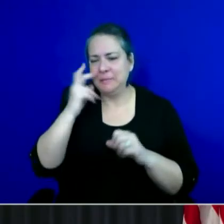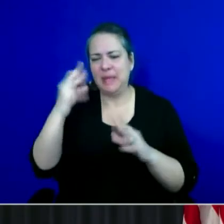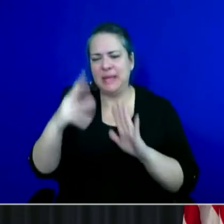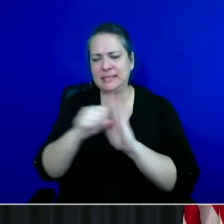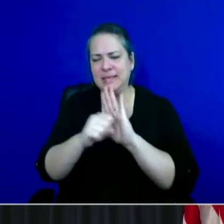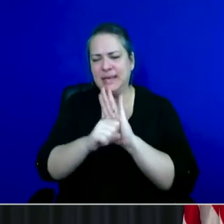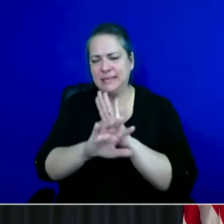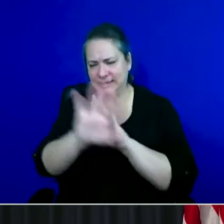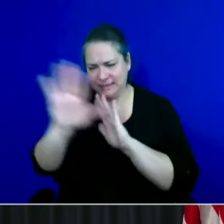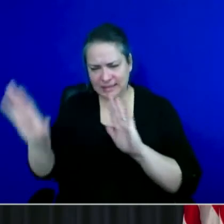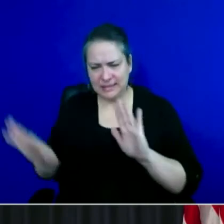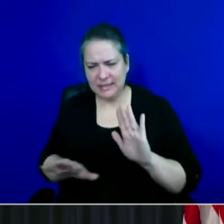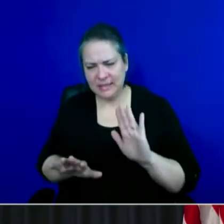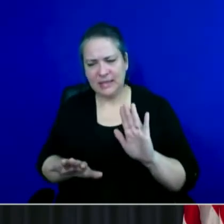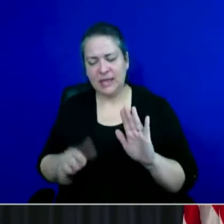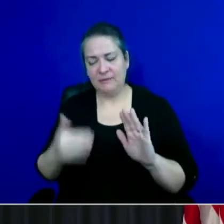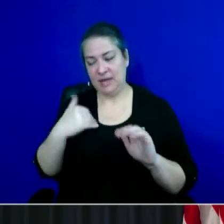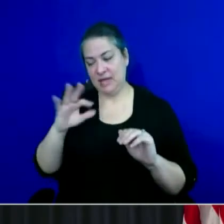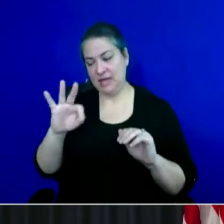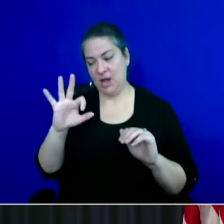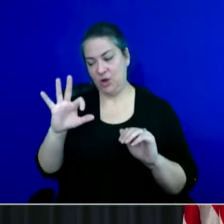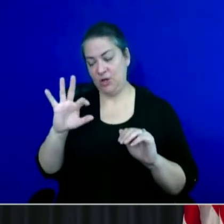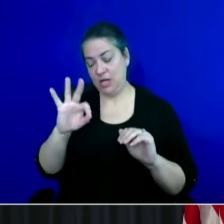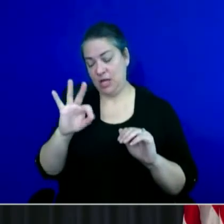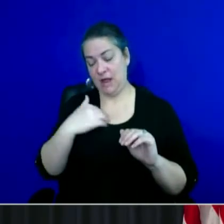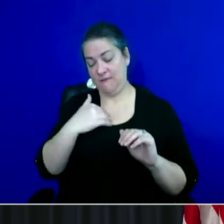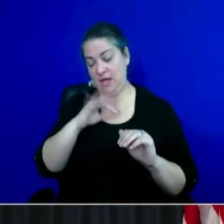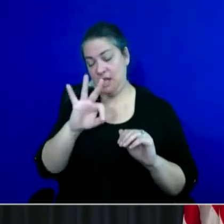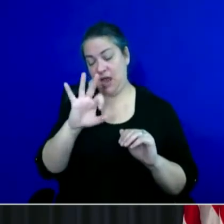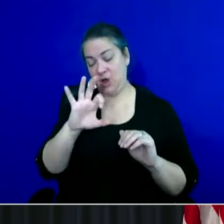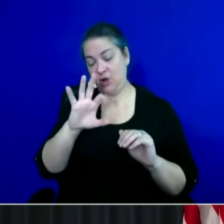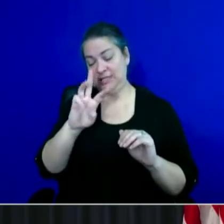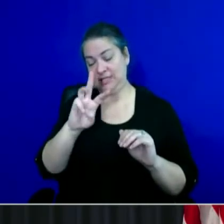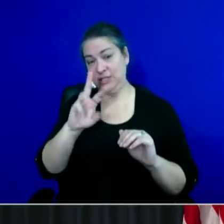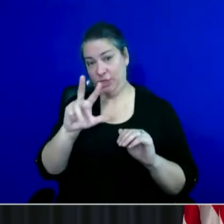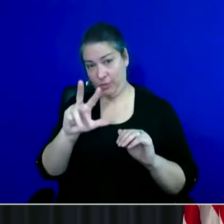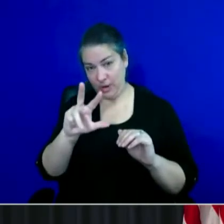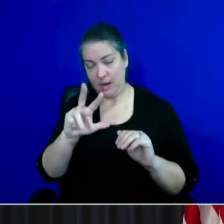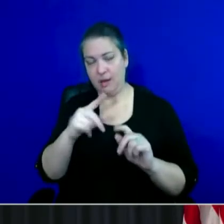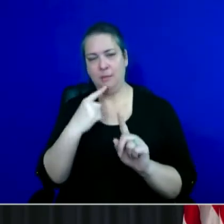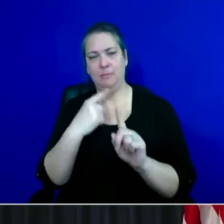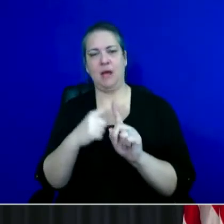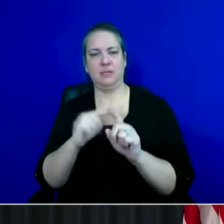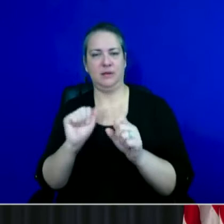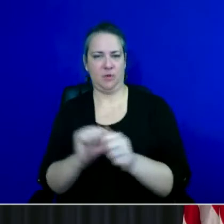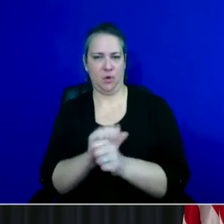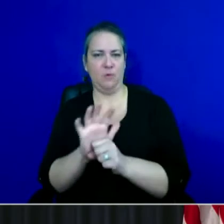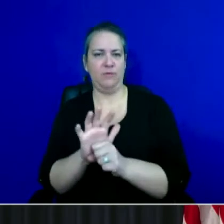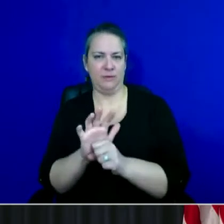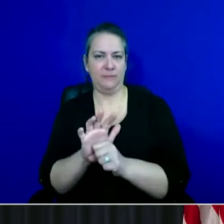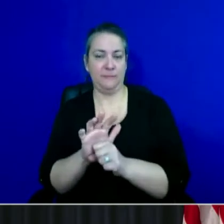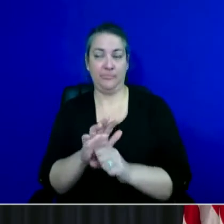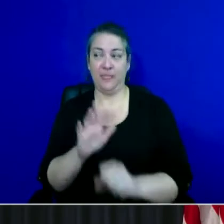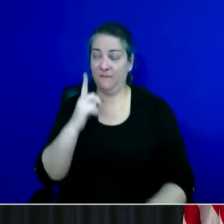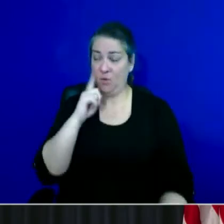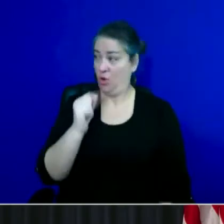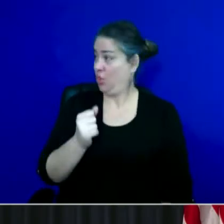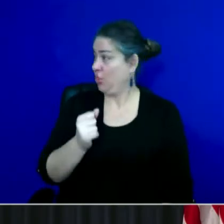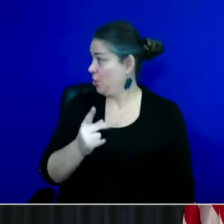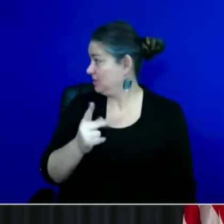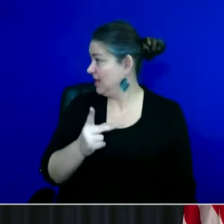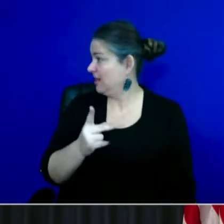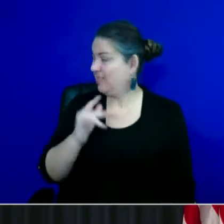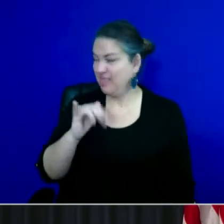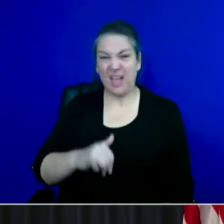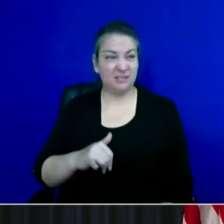reporting 963 new cases of COVID-19 for a Thursday. That's the lowest day, I believe,